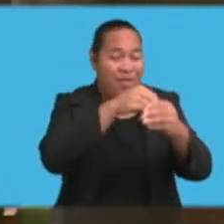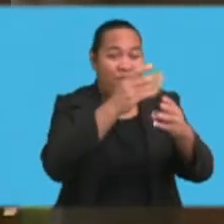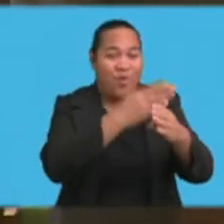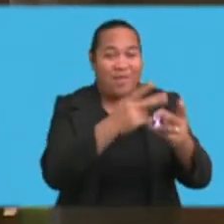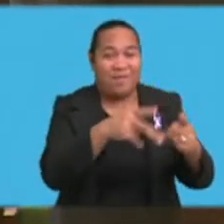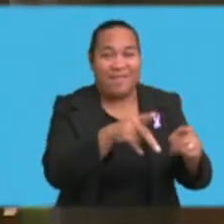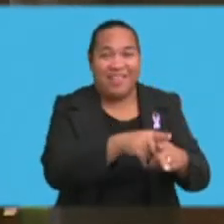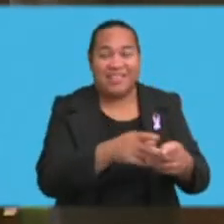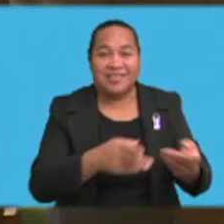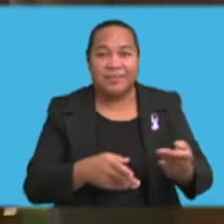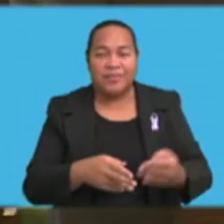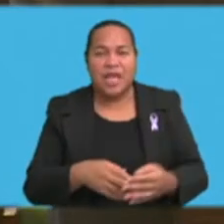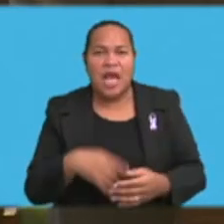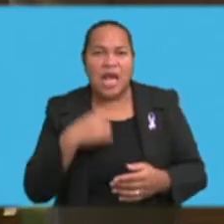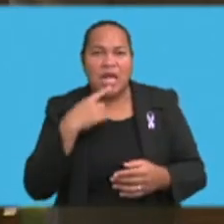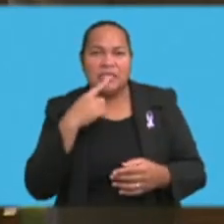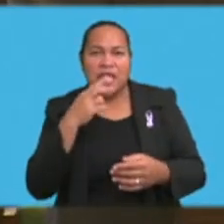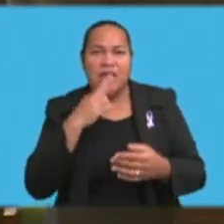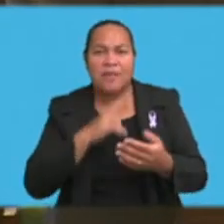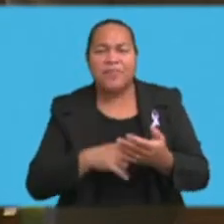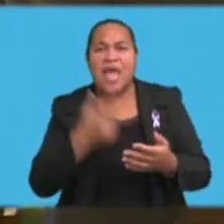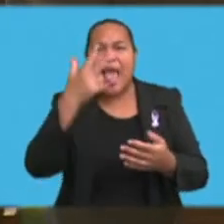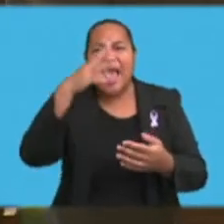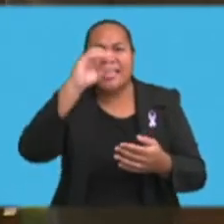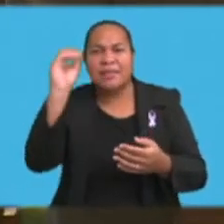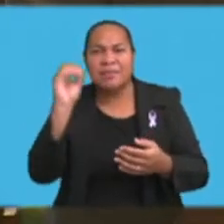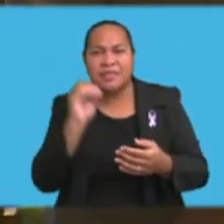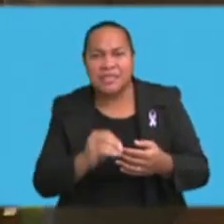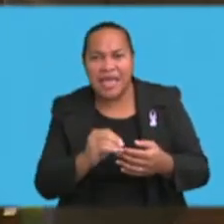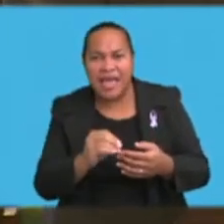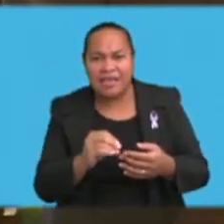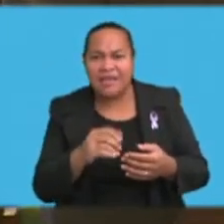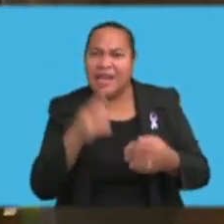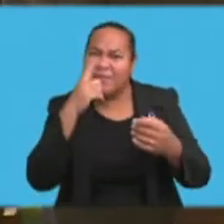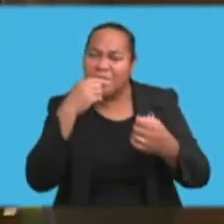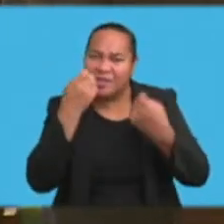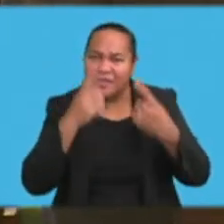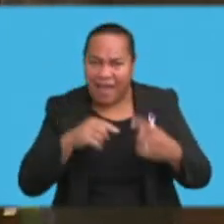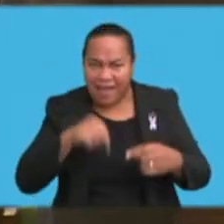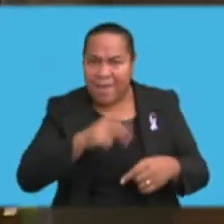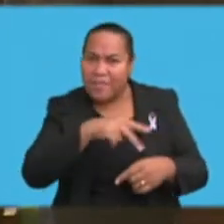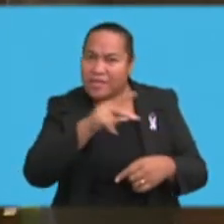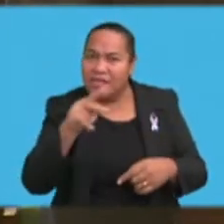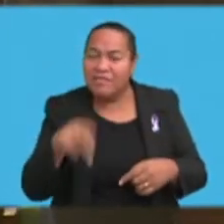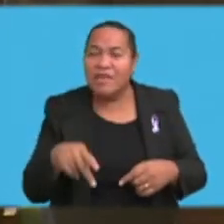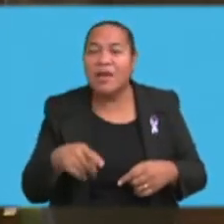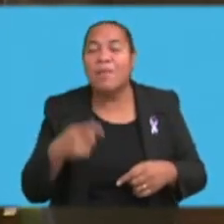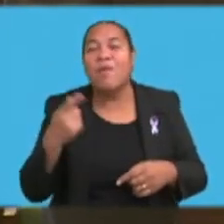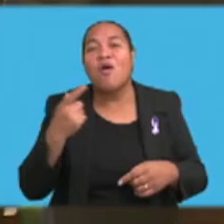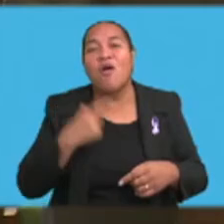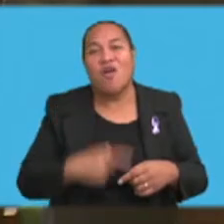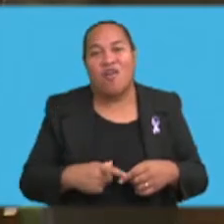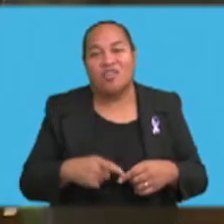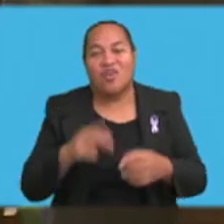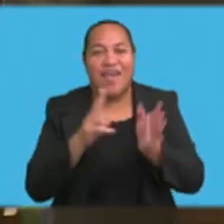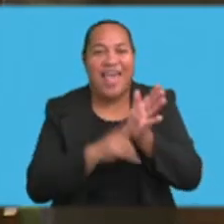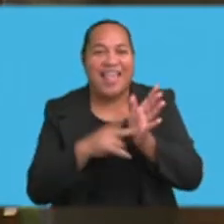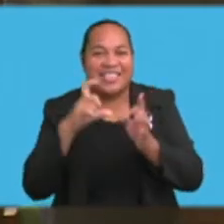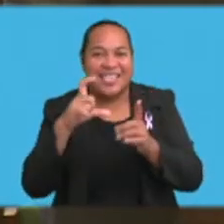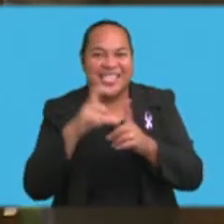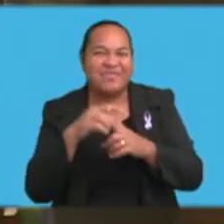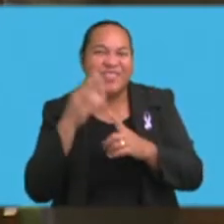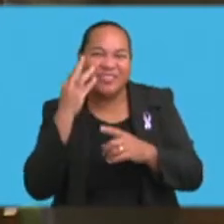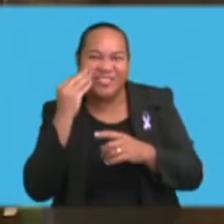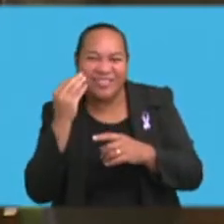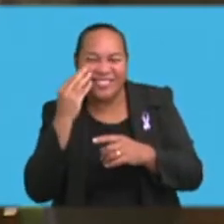It has been reported that 80% of deaths in the Pacific are because of NCDs. I think the Honorable Minister for Health talked about